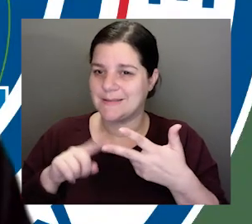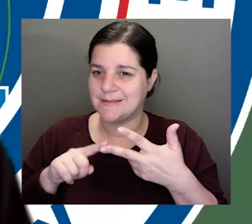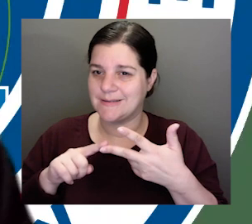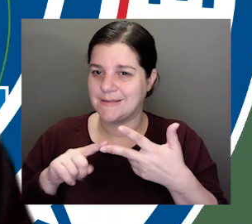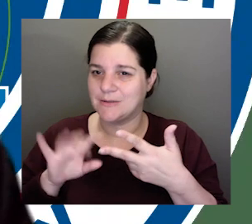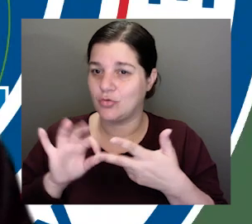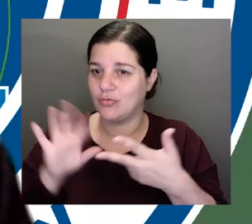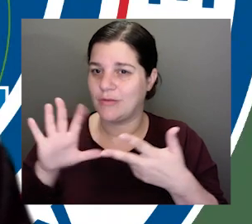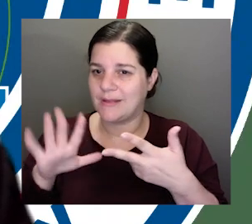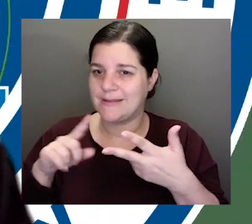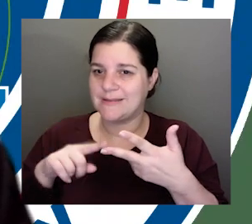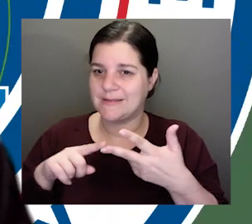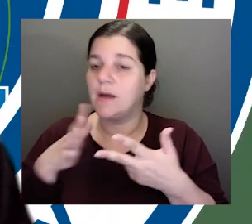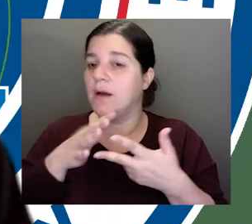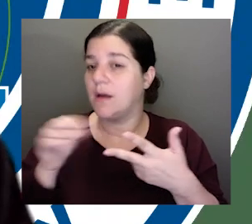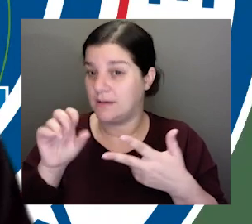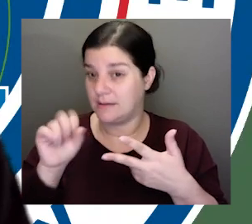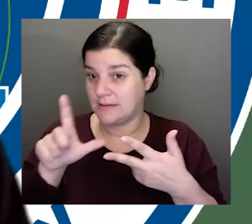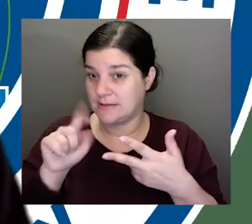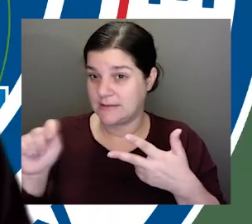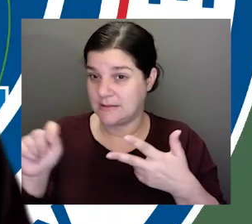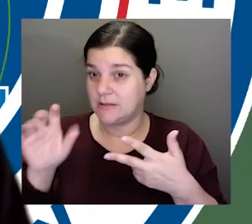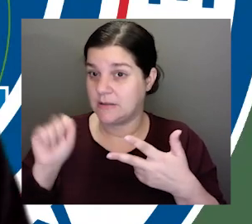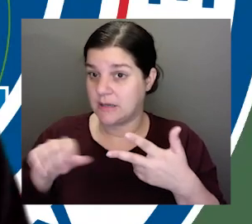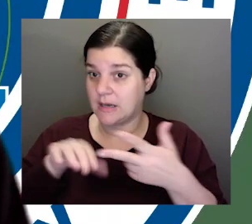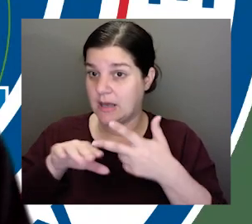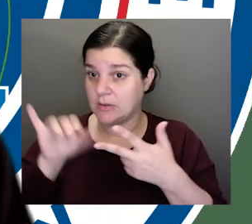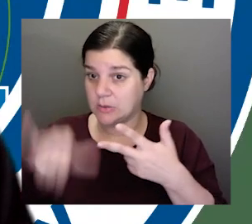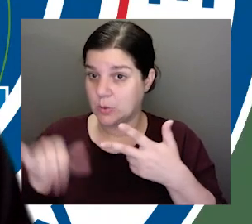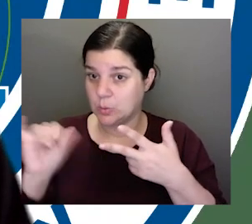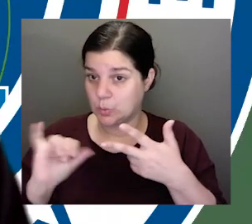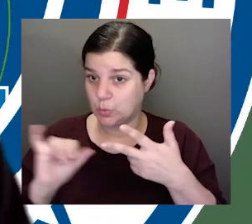clarify, SLTT will have access to it as well? I